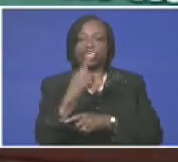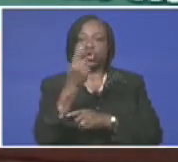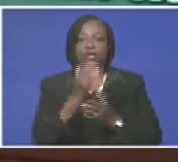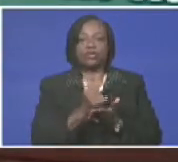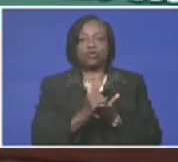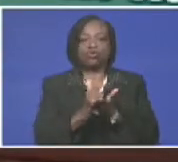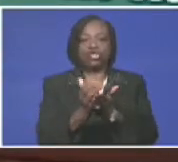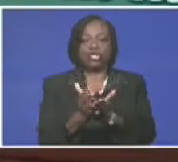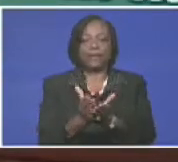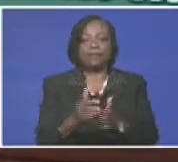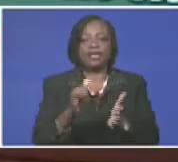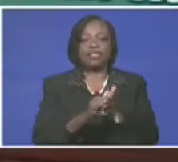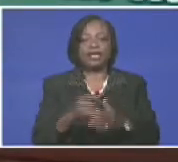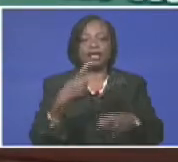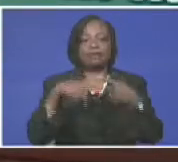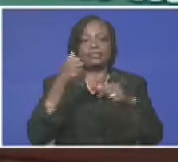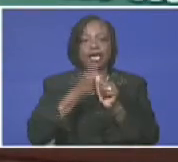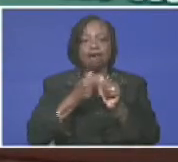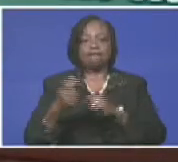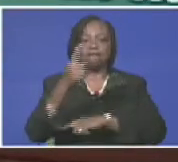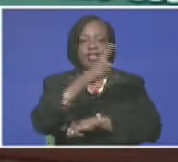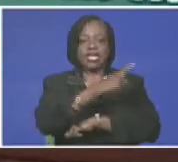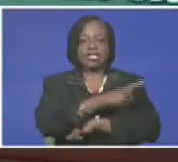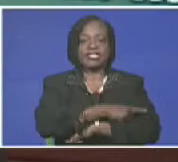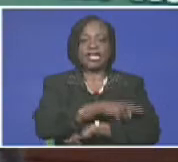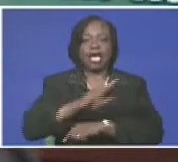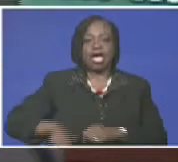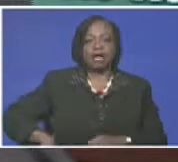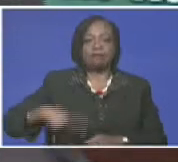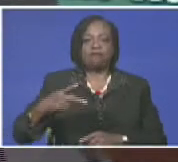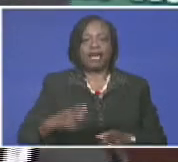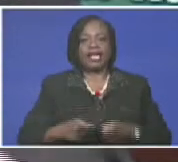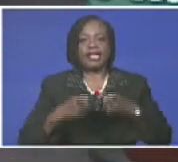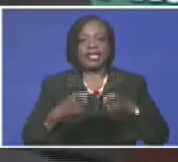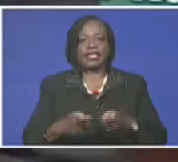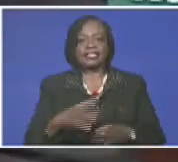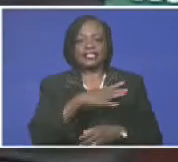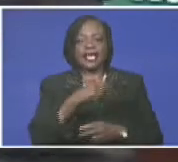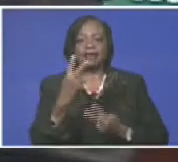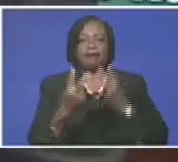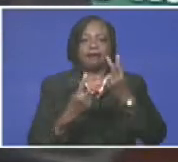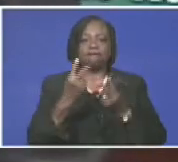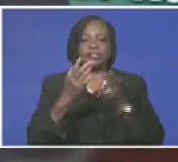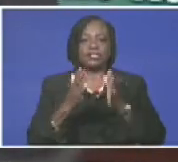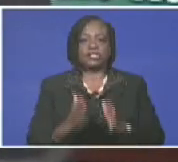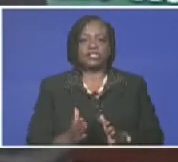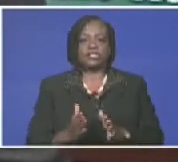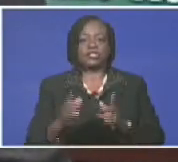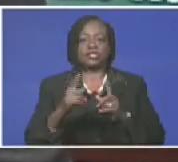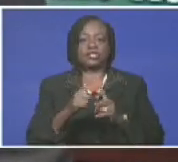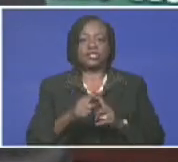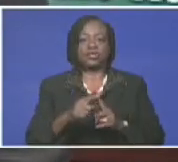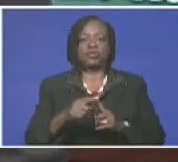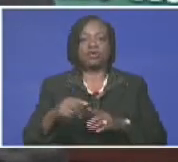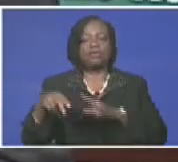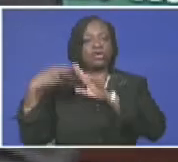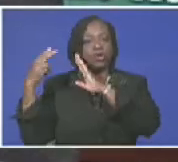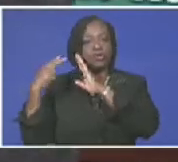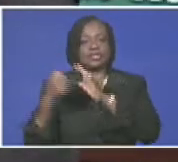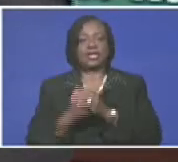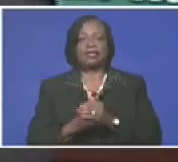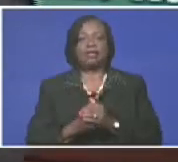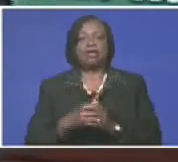ships that arrive daily that provide guests and visitors to that property. When we're talking